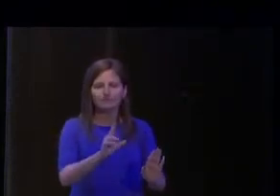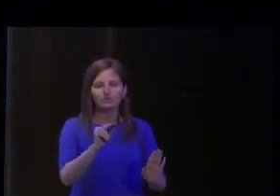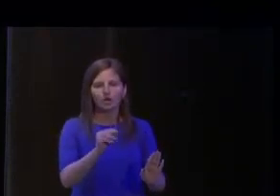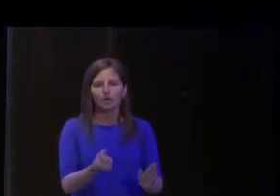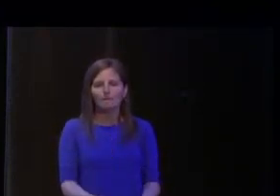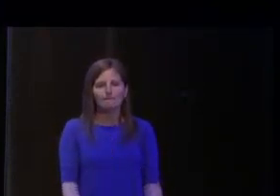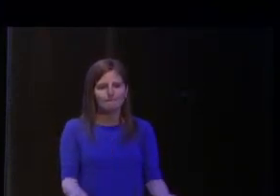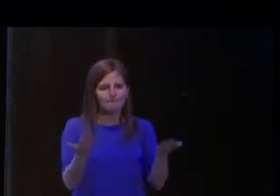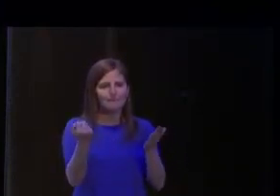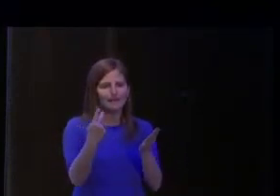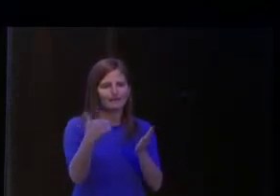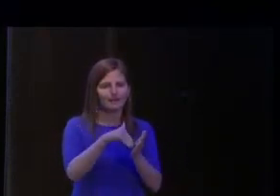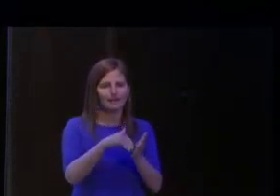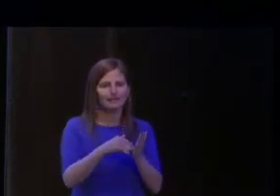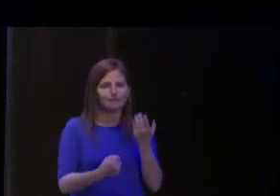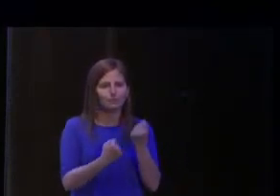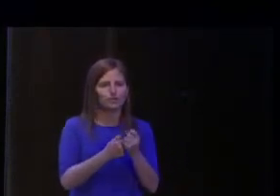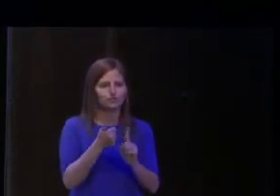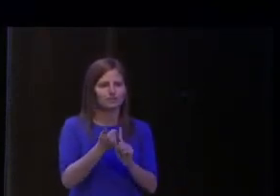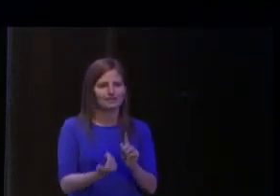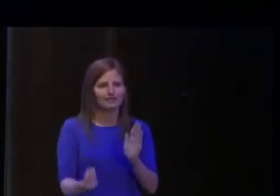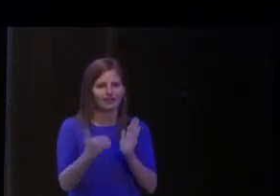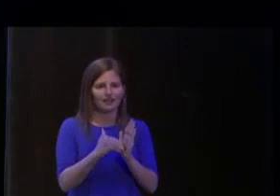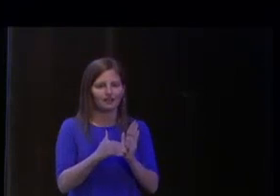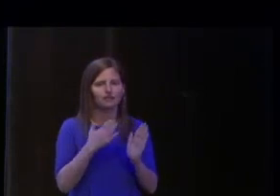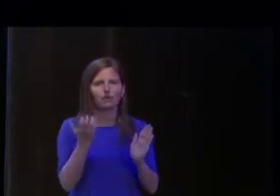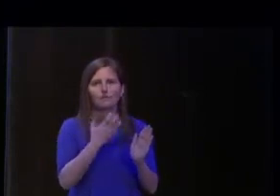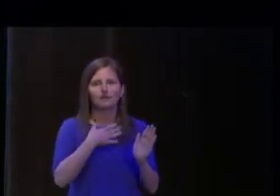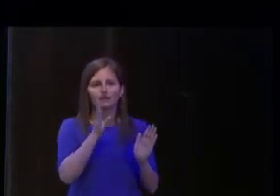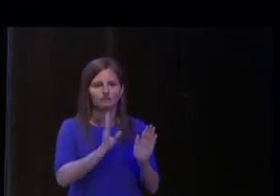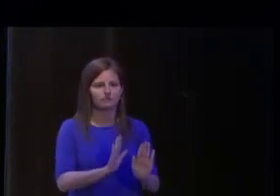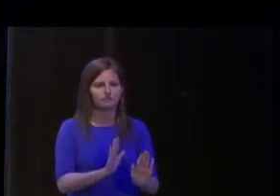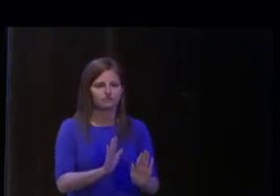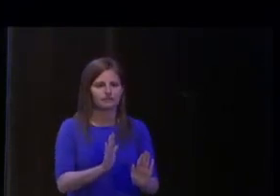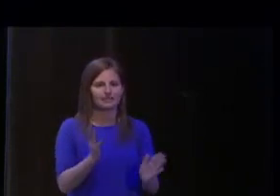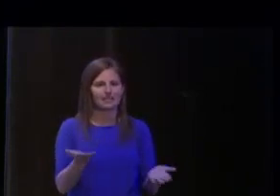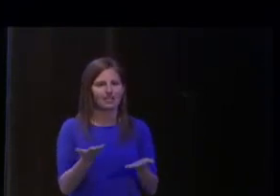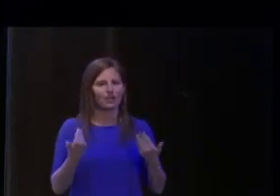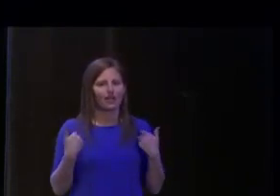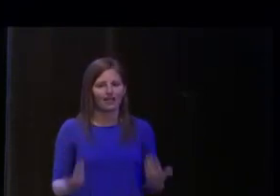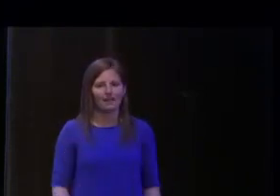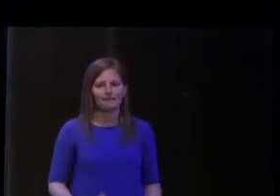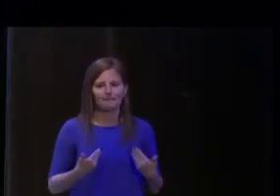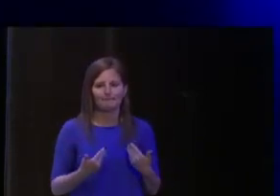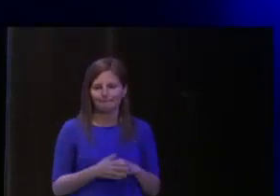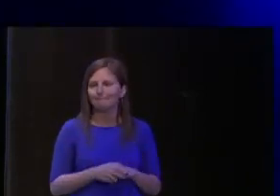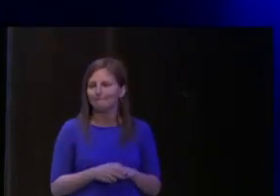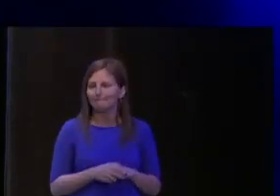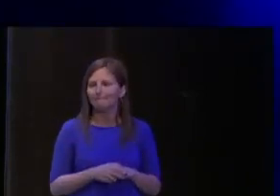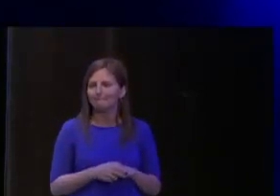get back up. Embrace yourself again. Oh my God, here I am. Here I